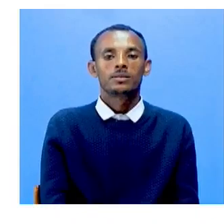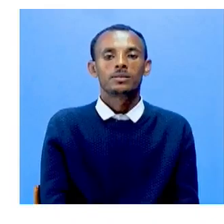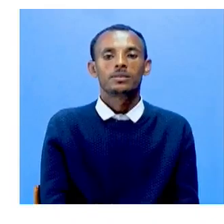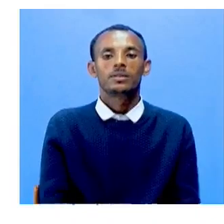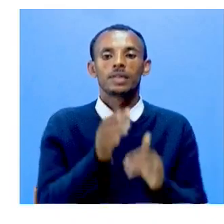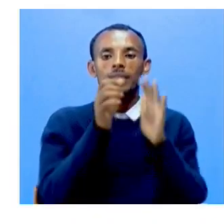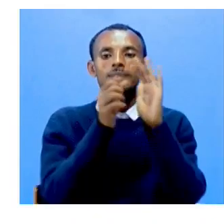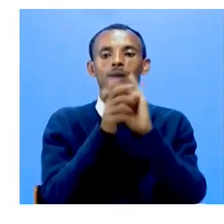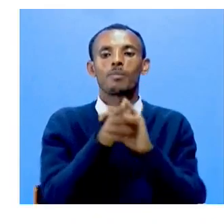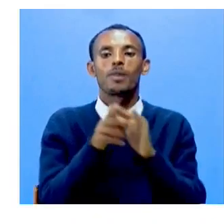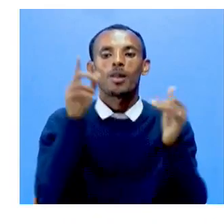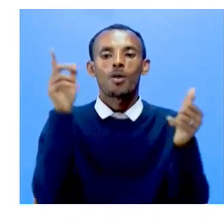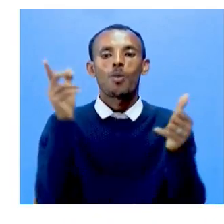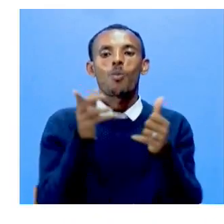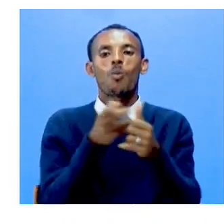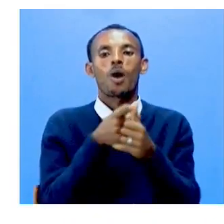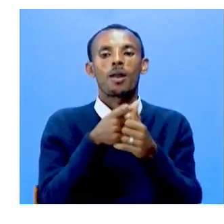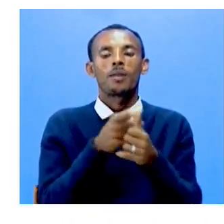Example 1.